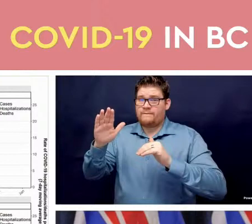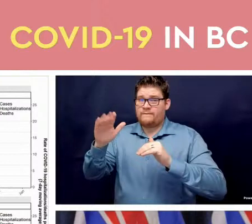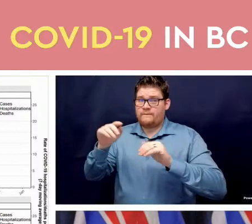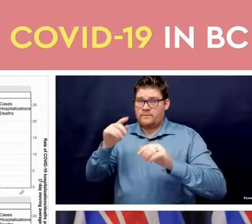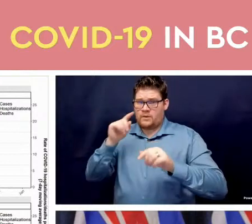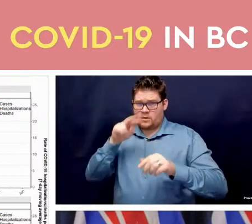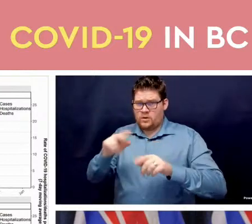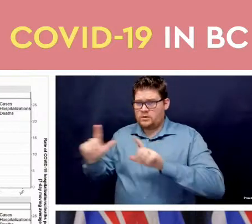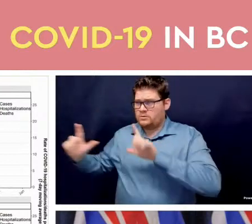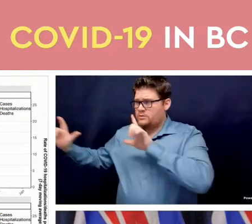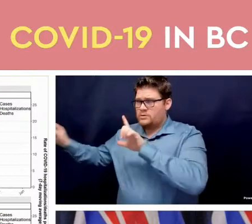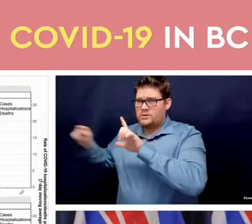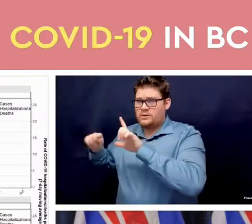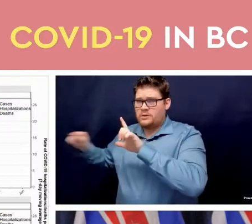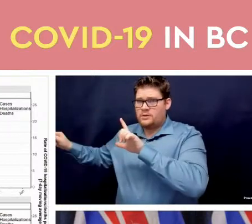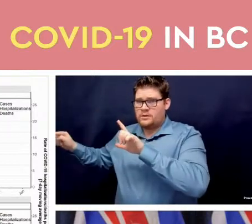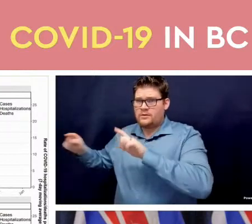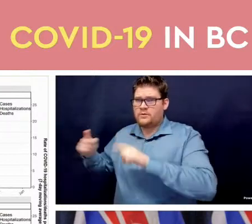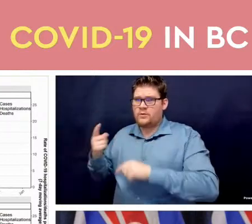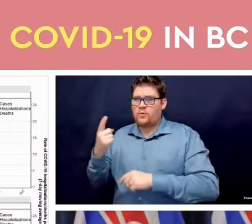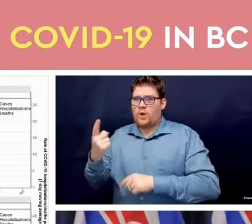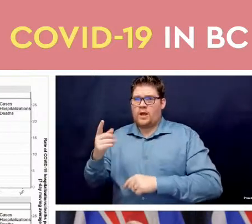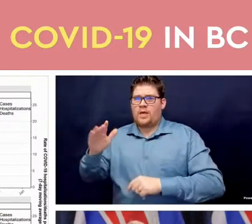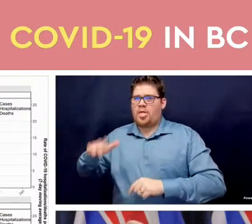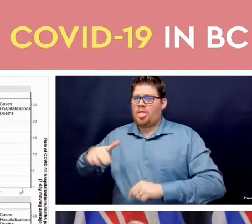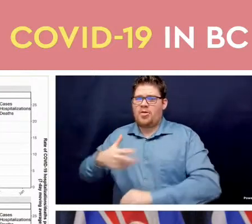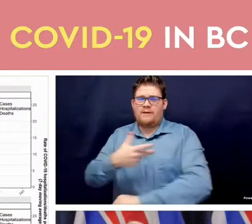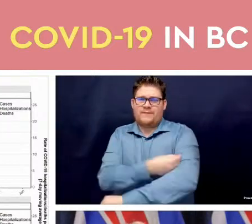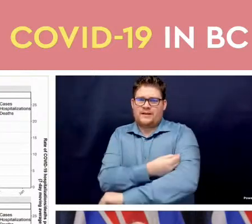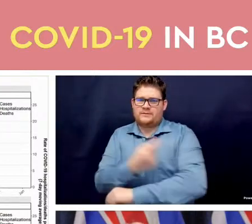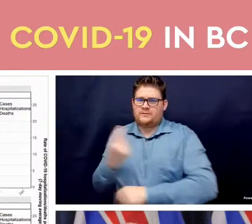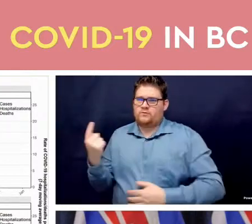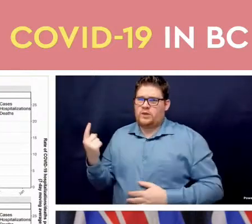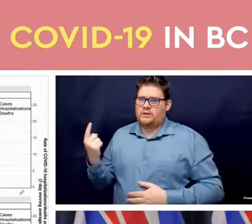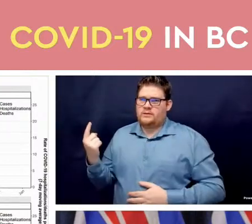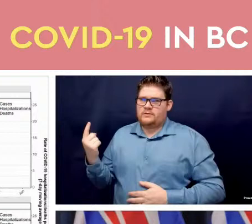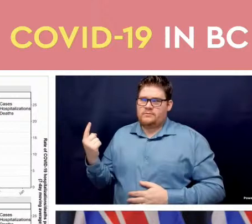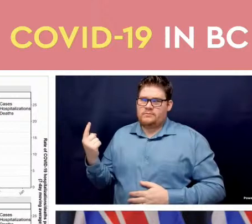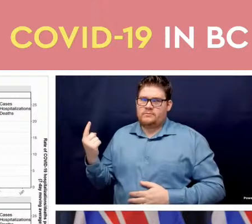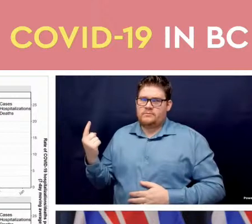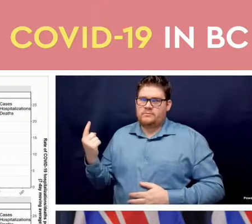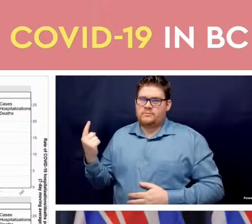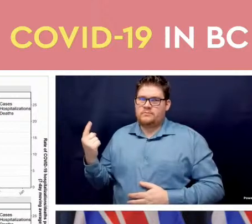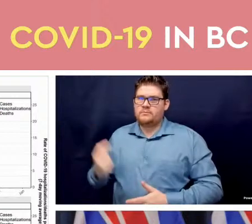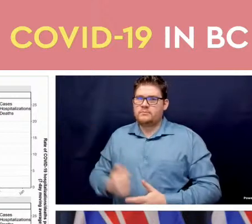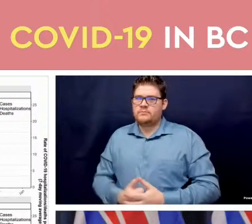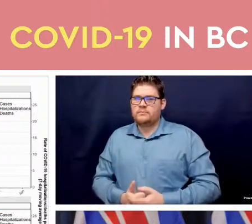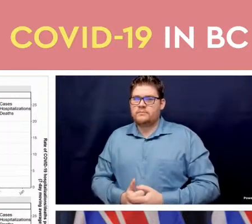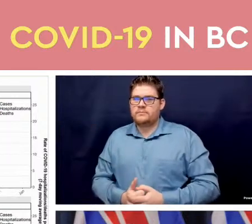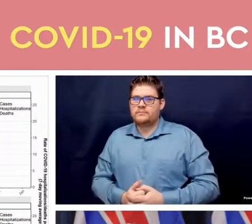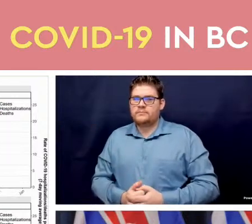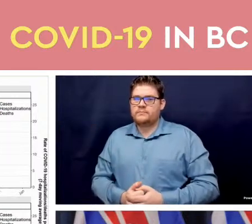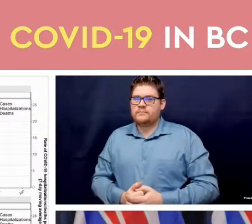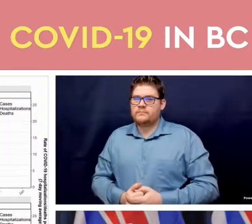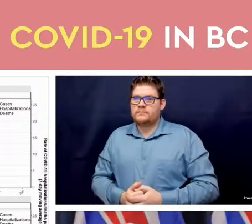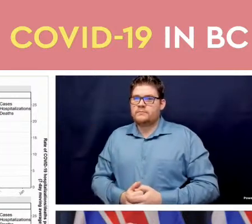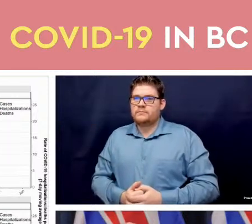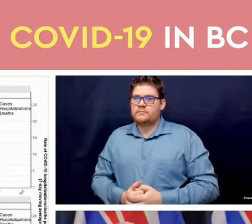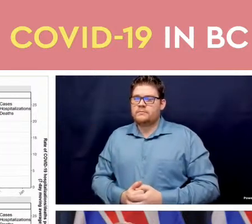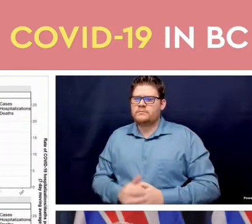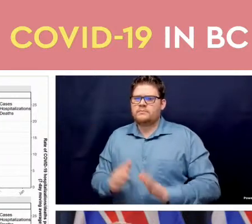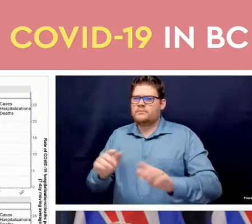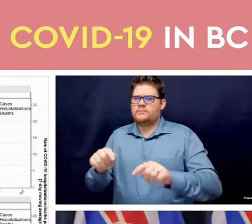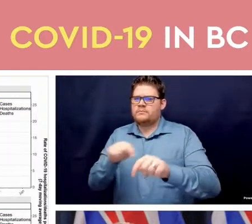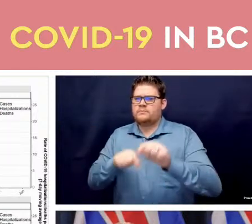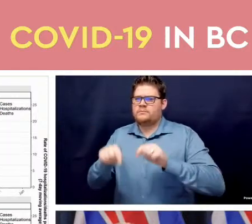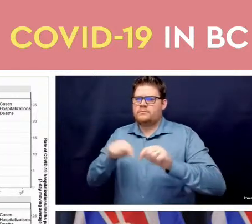5. But it also makes sure that we do our best to try and reduce the risk of transmission to others. And it is really